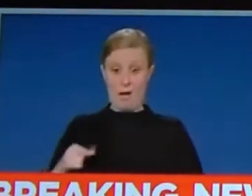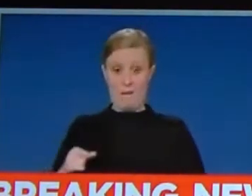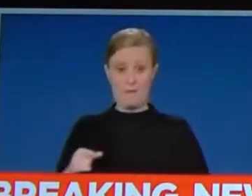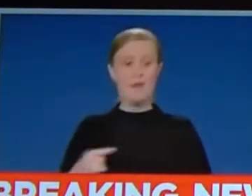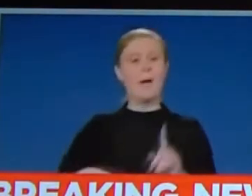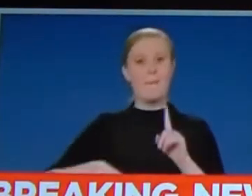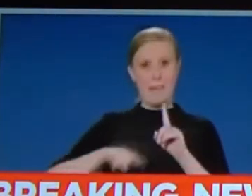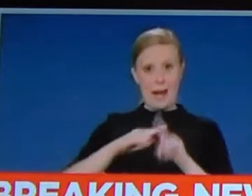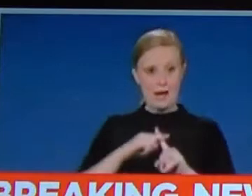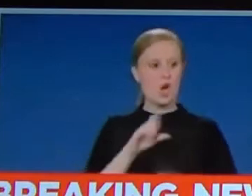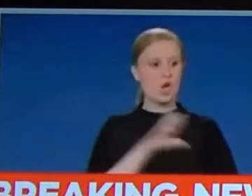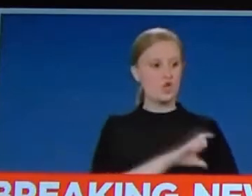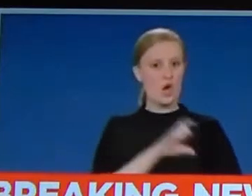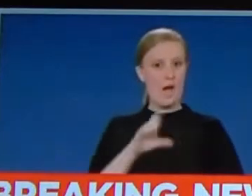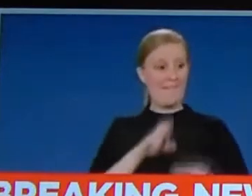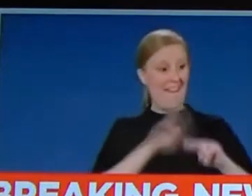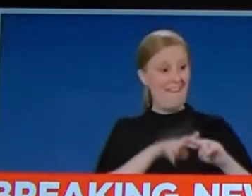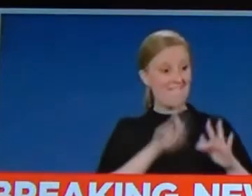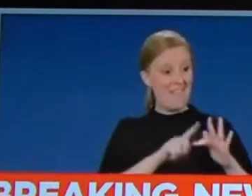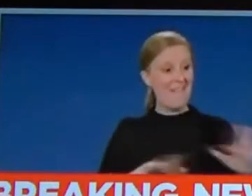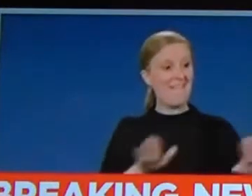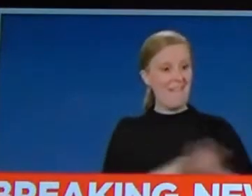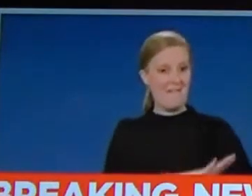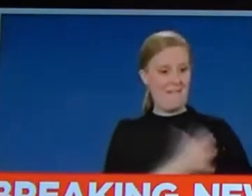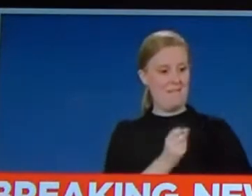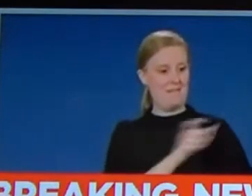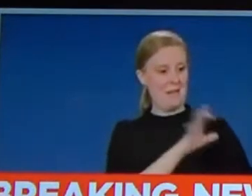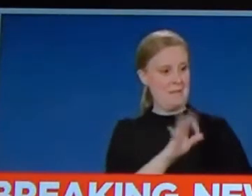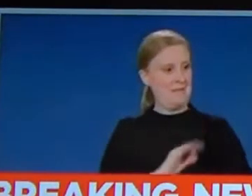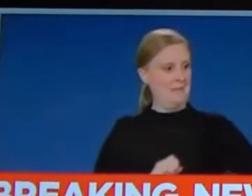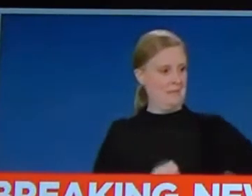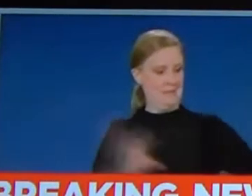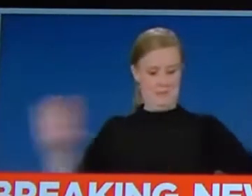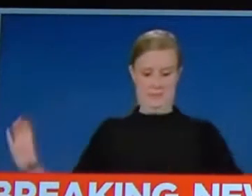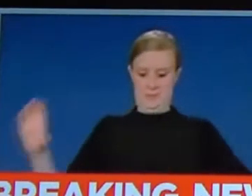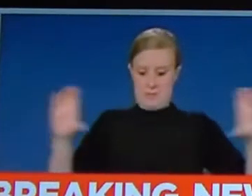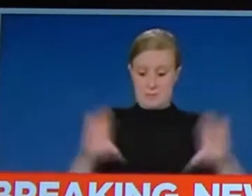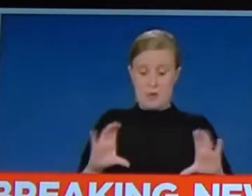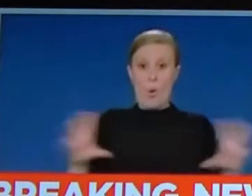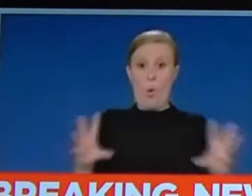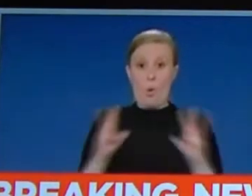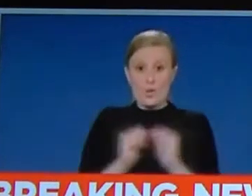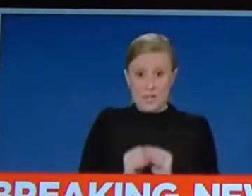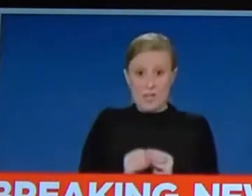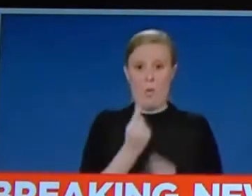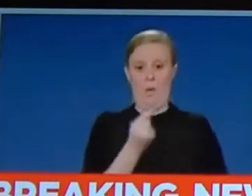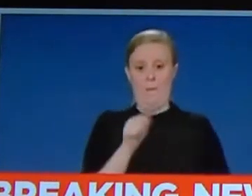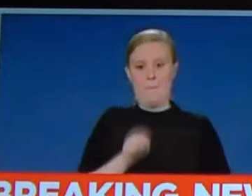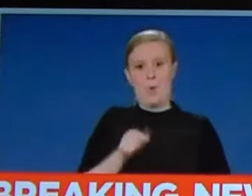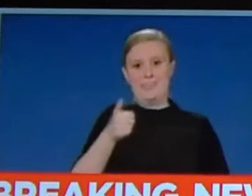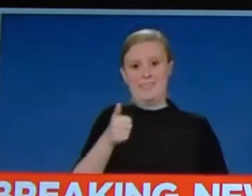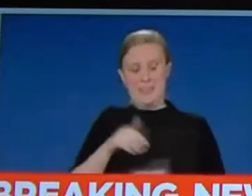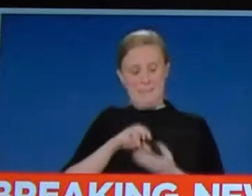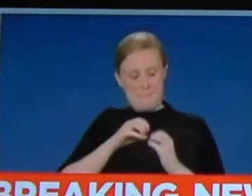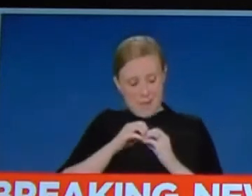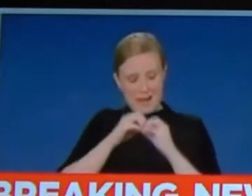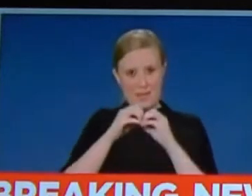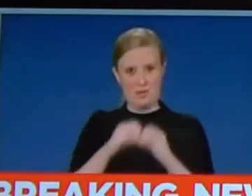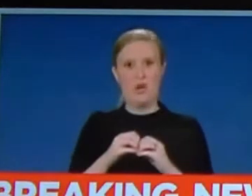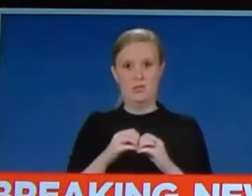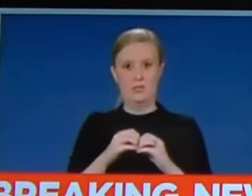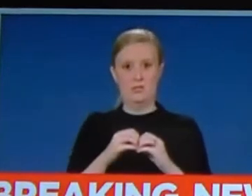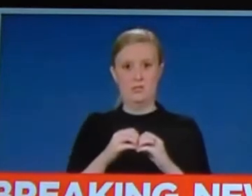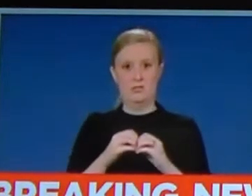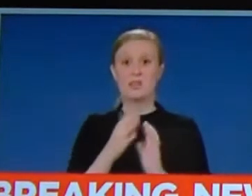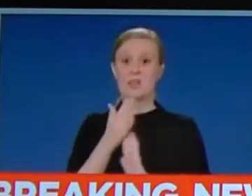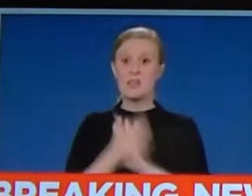this payment, we will be helping the sector to the tune of $1.6 billion. And this will enable the